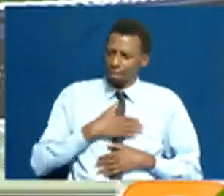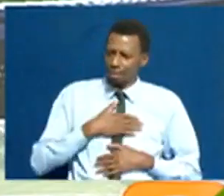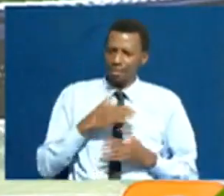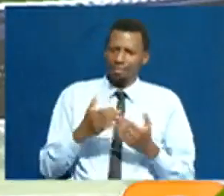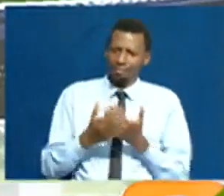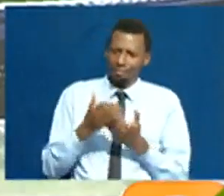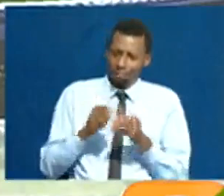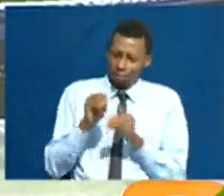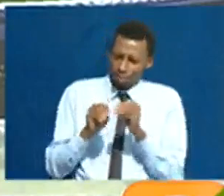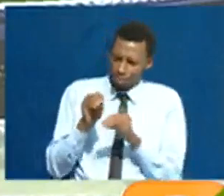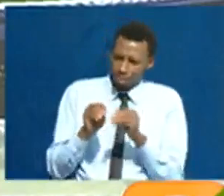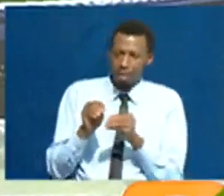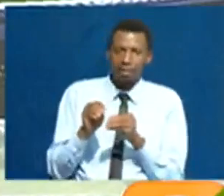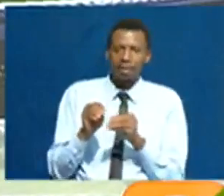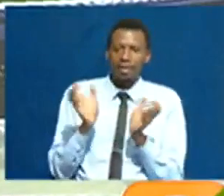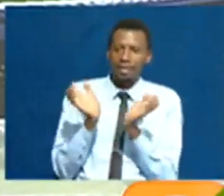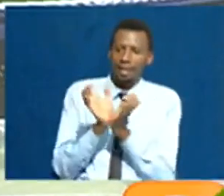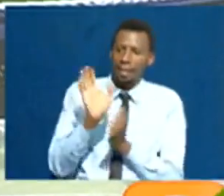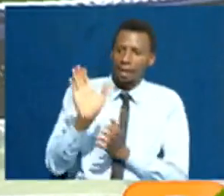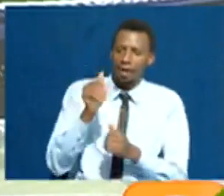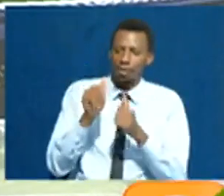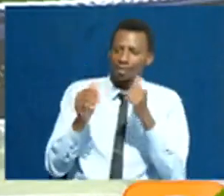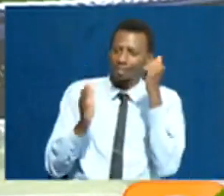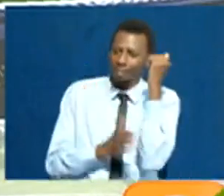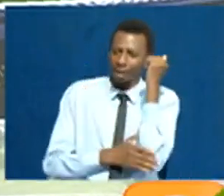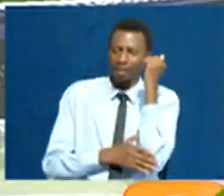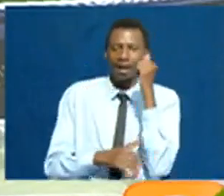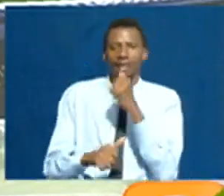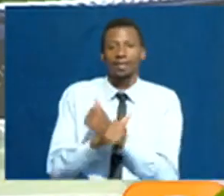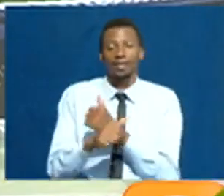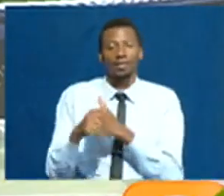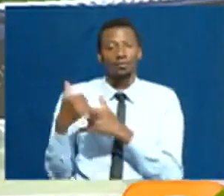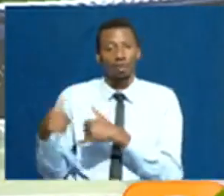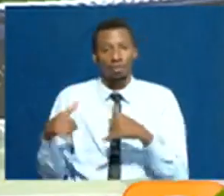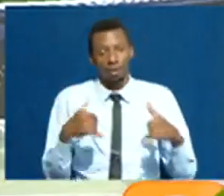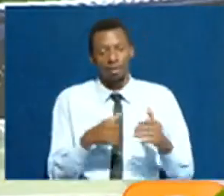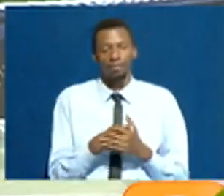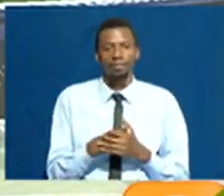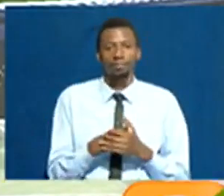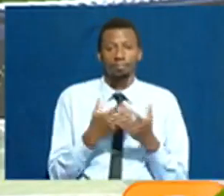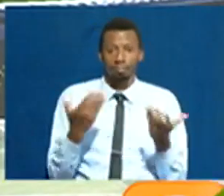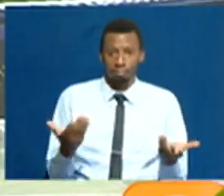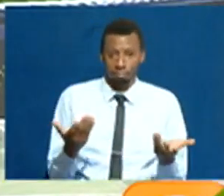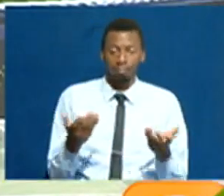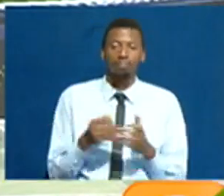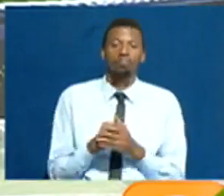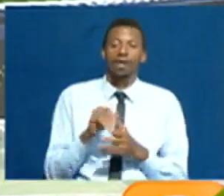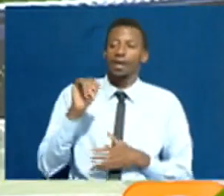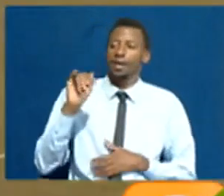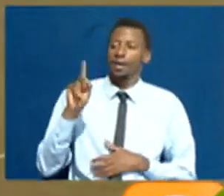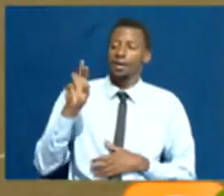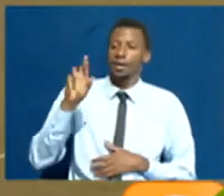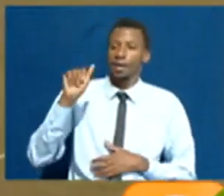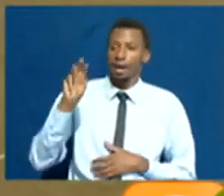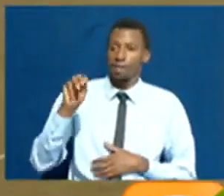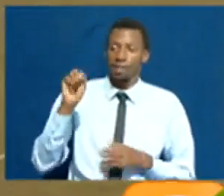Stadium, which is in bad shape and dangerous for play. The International Hockey Federation President Tayeb Ikram and the Africa